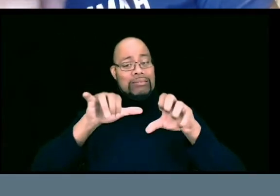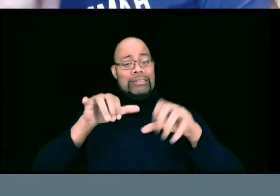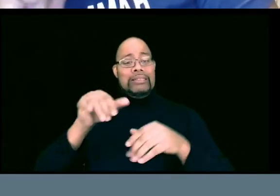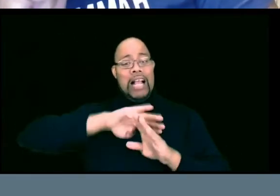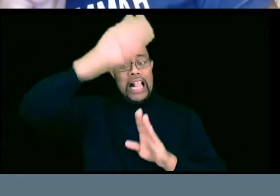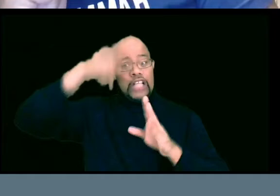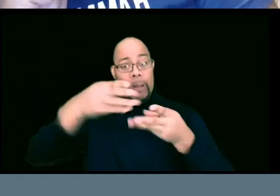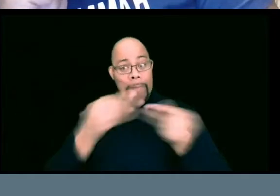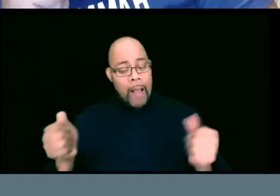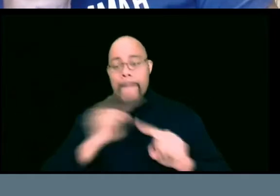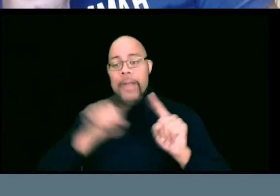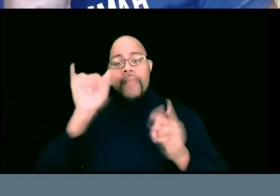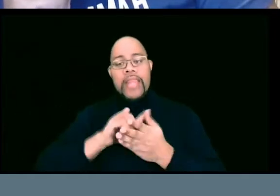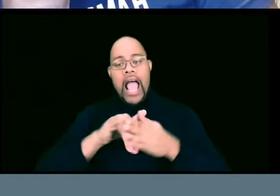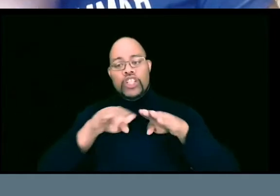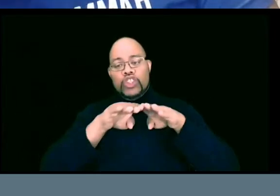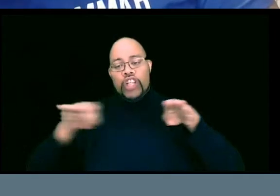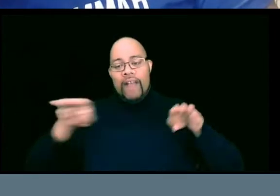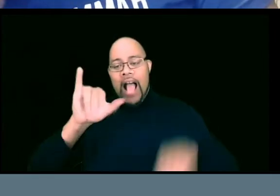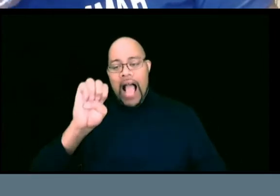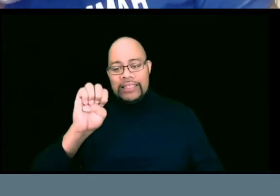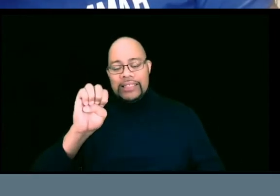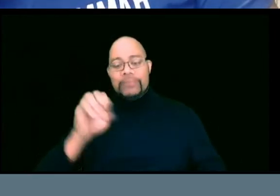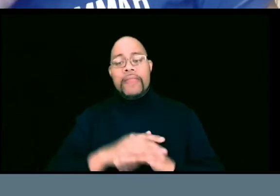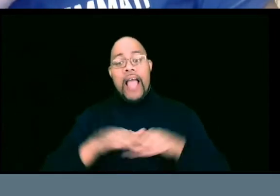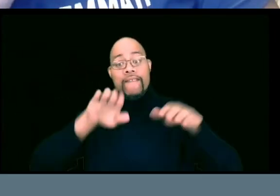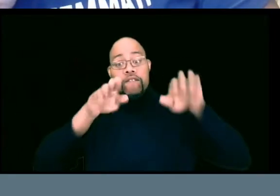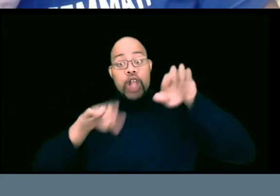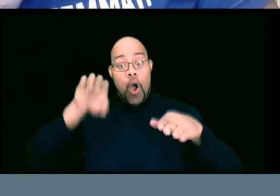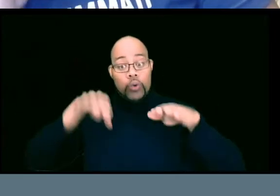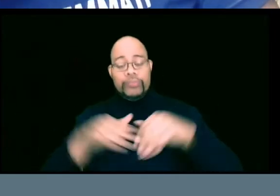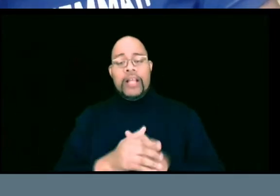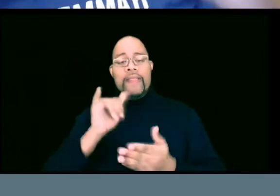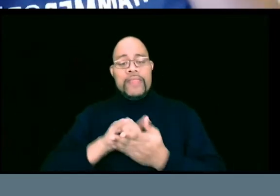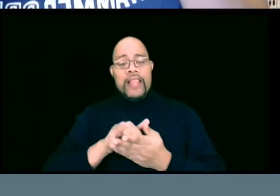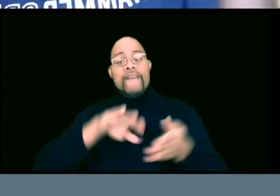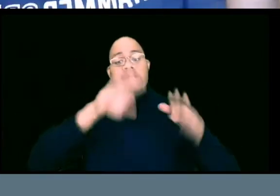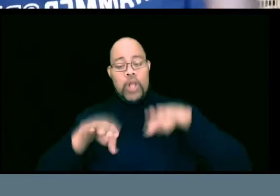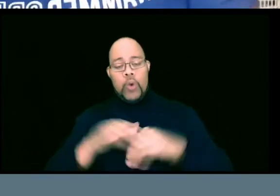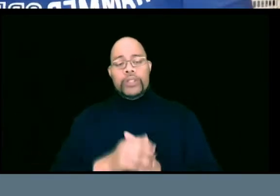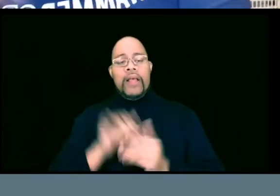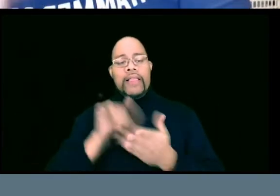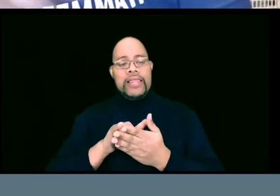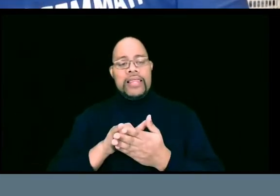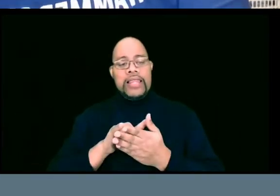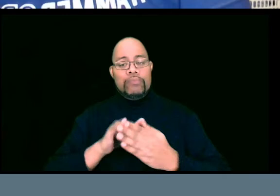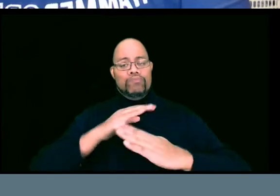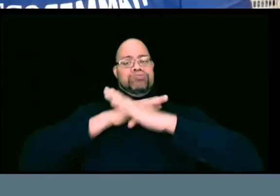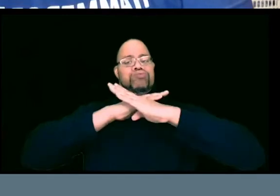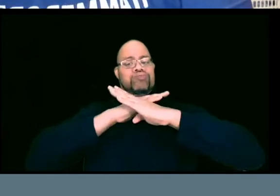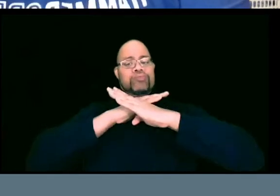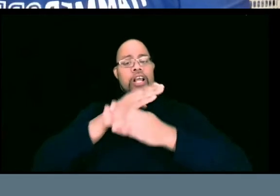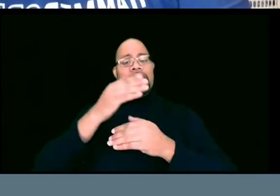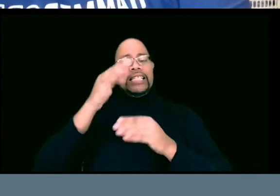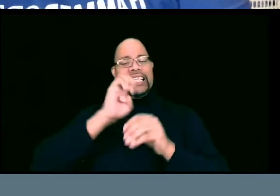Doomsday Glacier that's melting as quickly as we think, but it's the ice shelf. The Thwaites ice shelf is a floating ice shelf